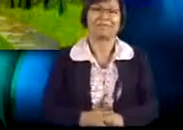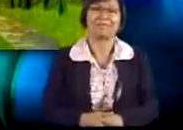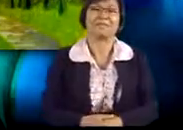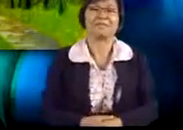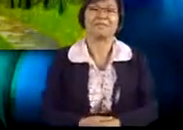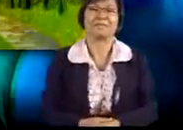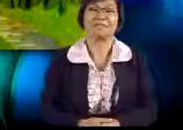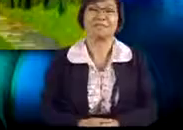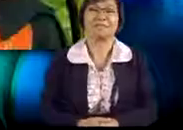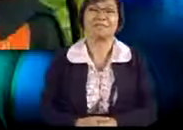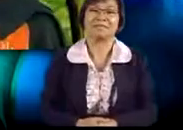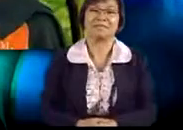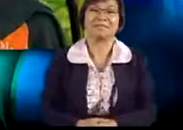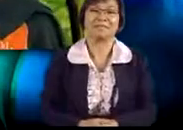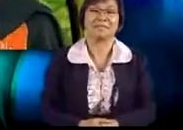Yes!